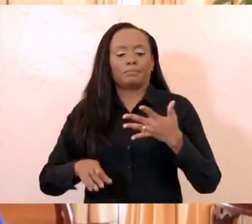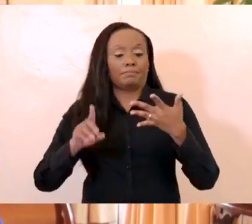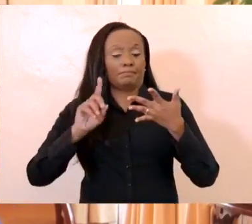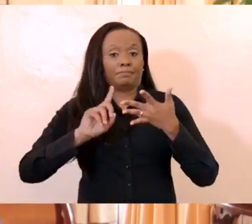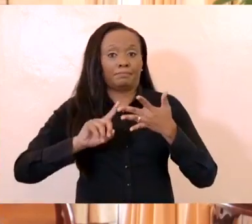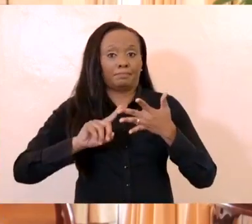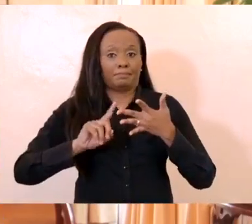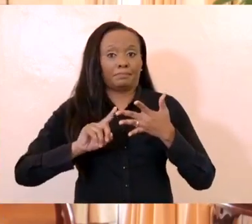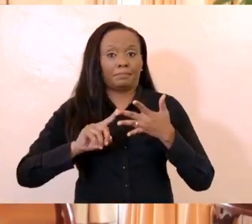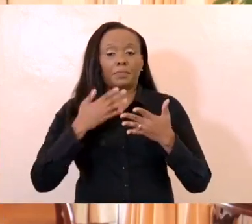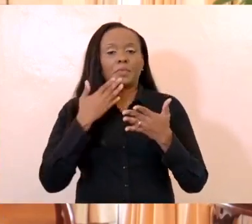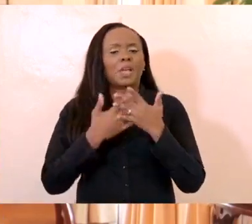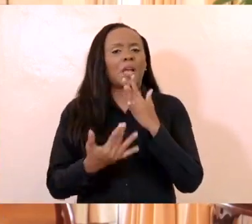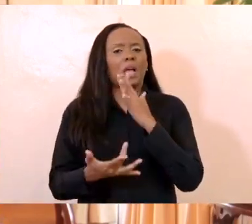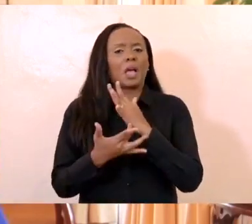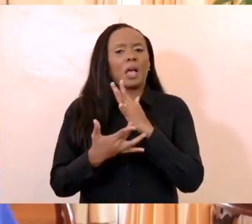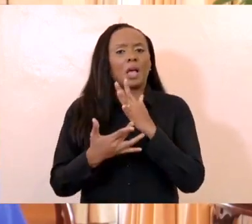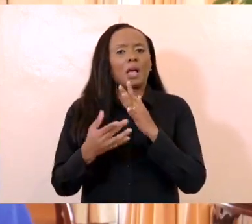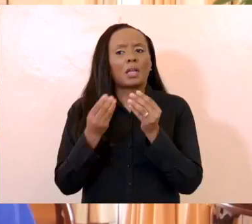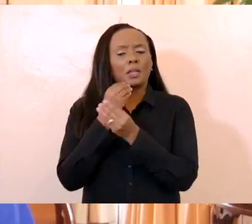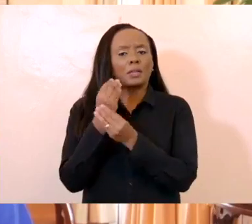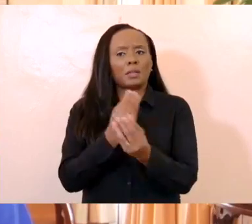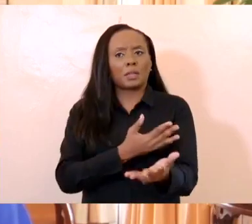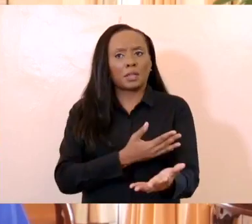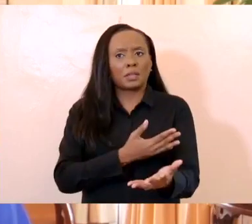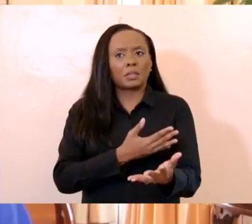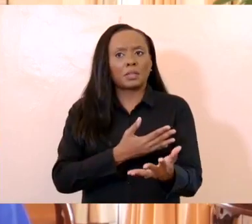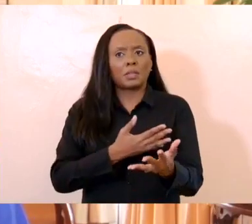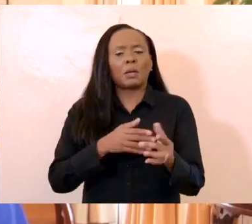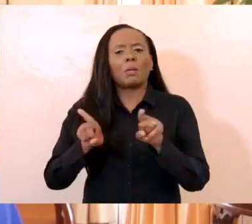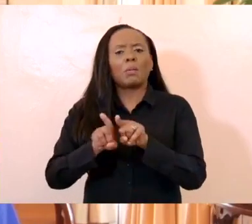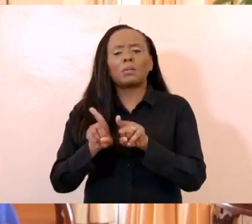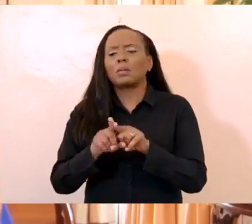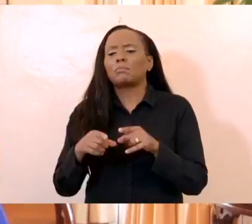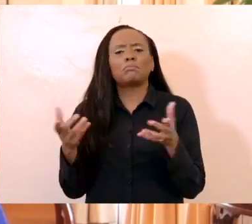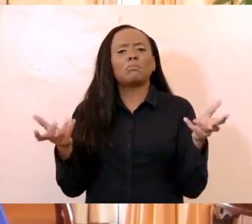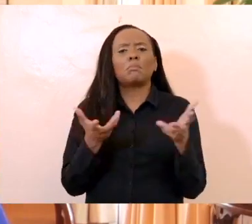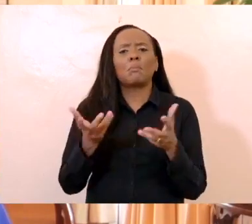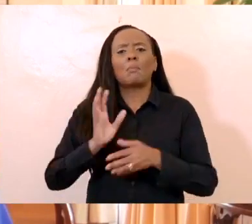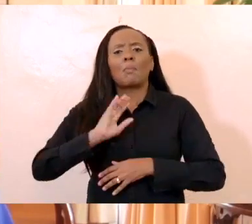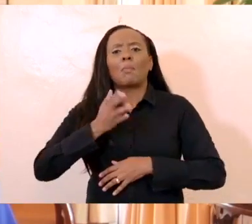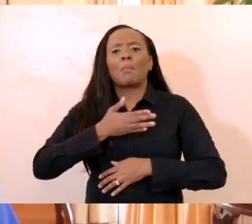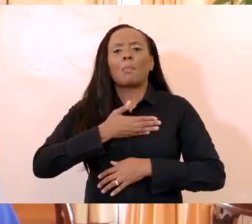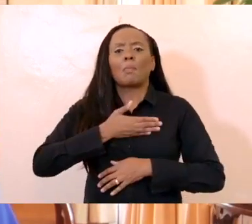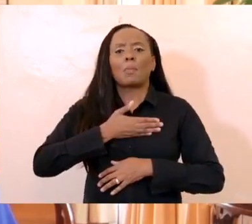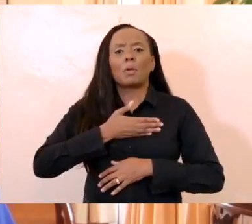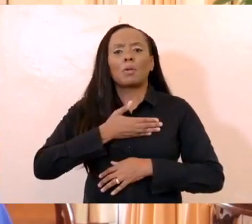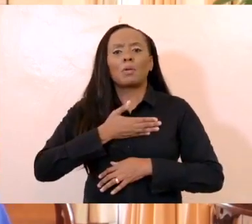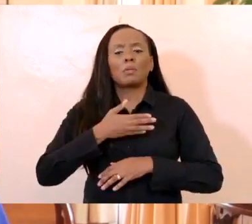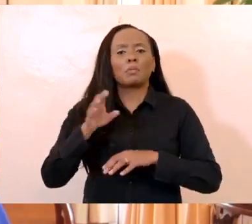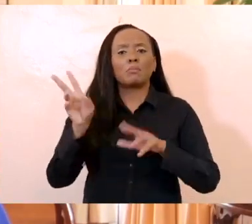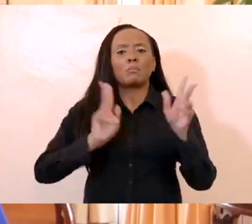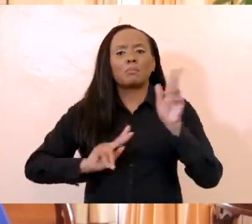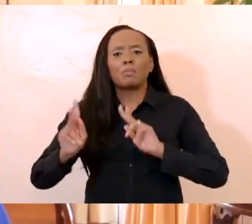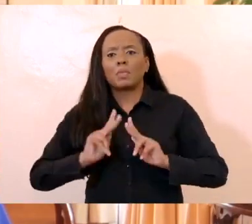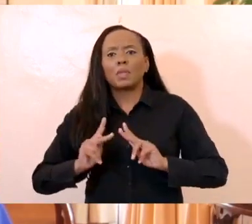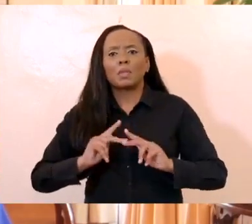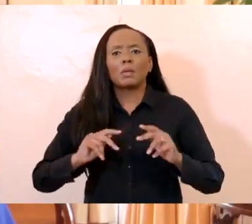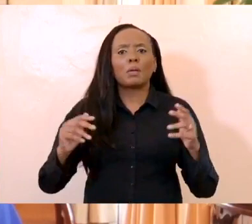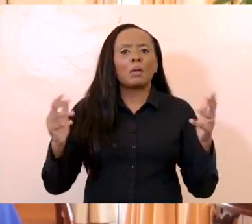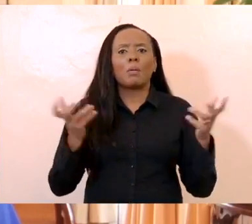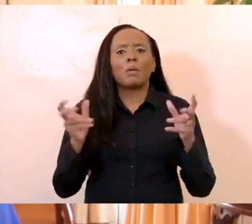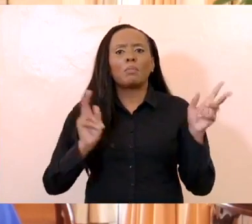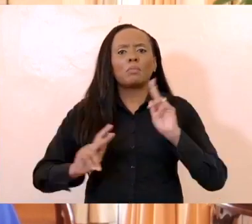sound technical information and guidance, and to indicate what our nationals and persons on island, what our